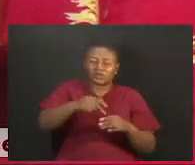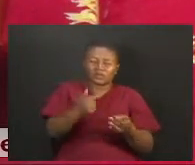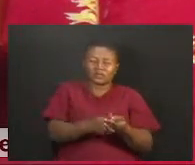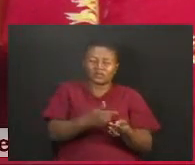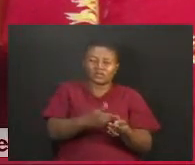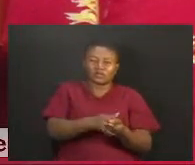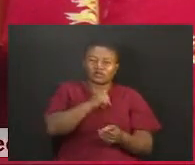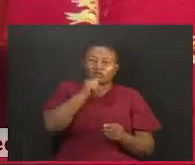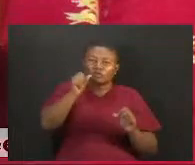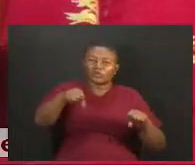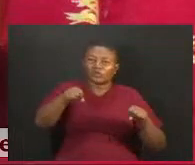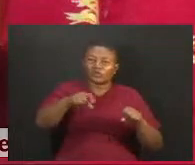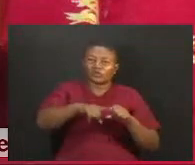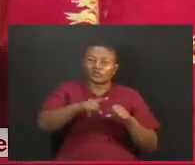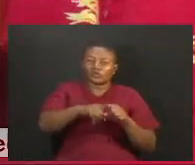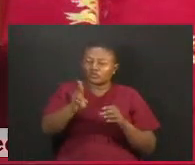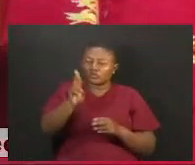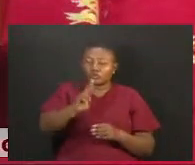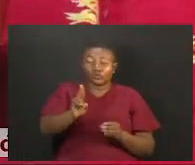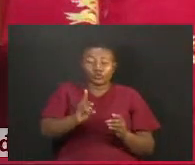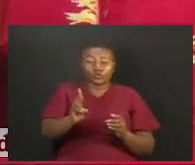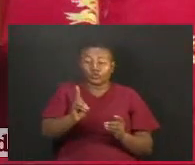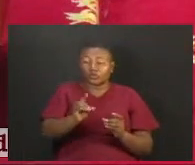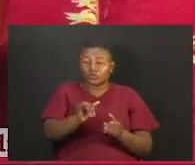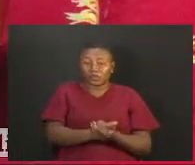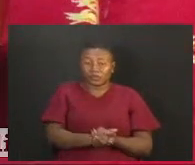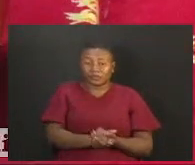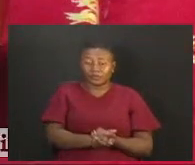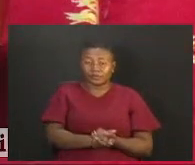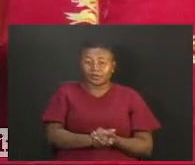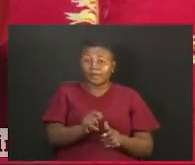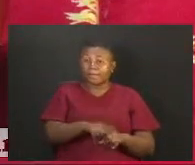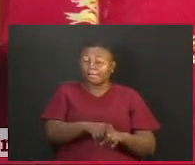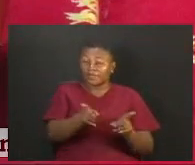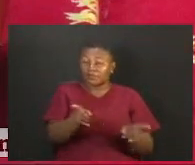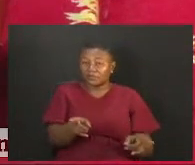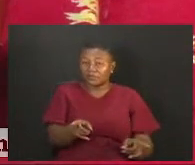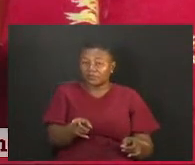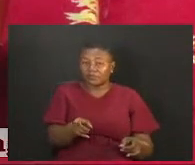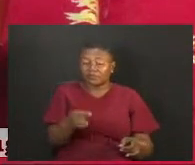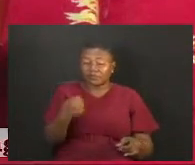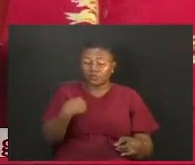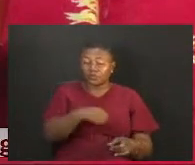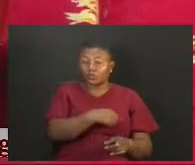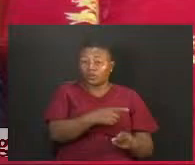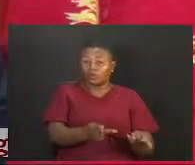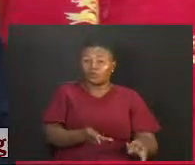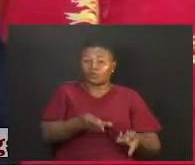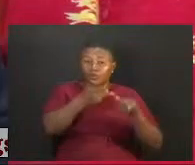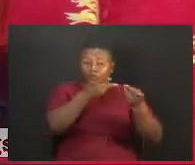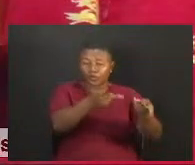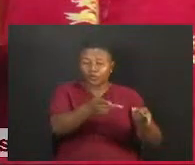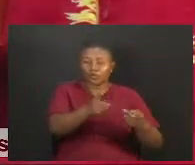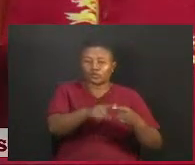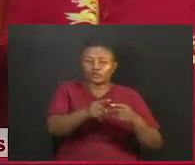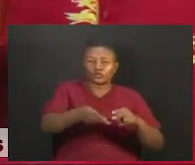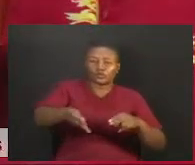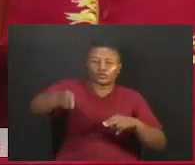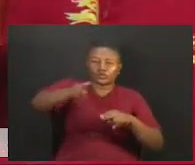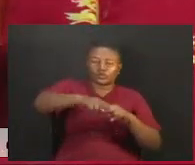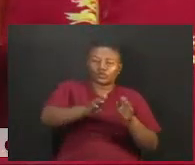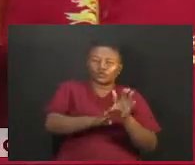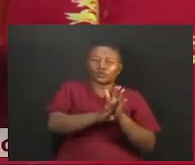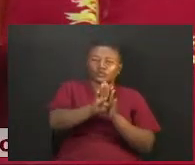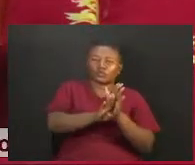to take full advantage of the development. Subsequently, Mr. Speaker, we are proposing to increase the growth and